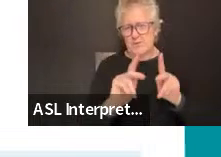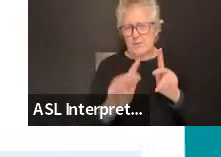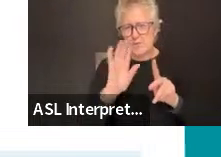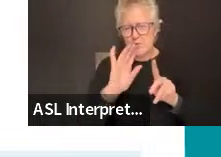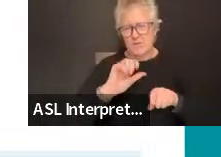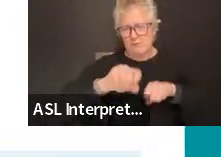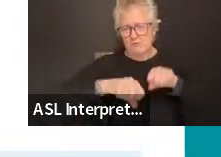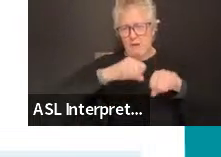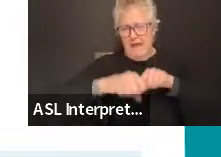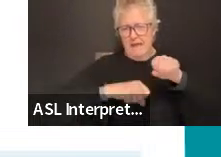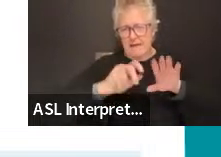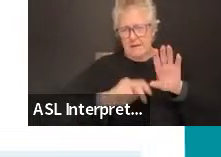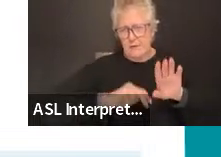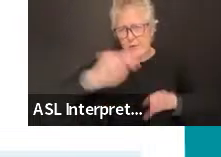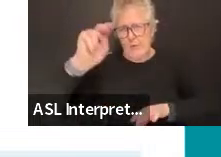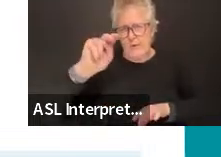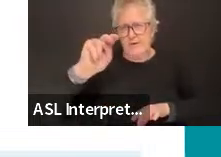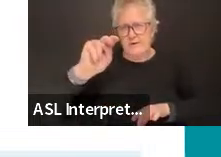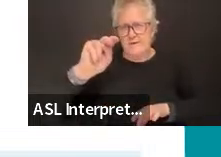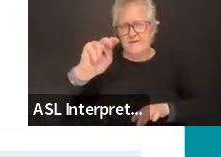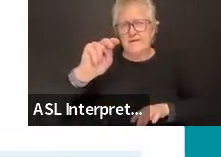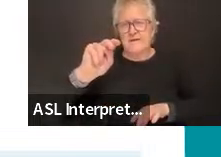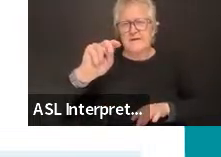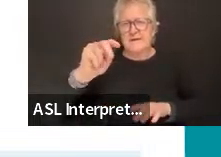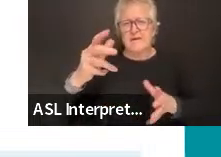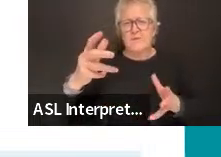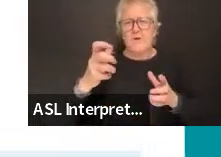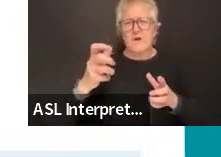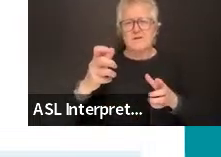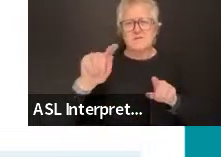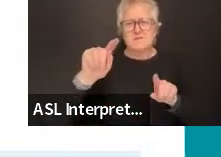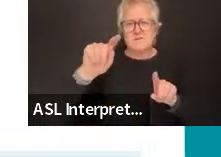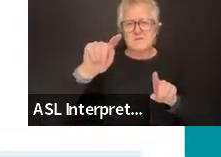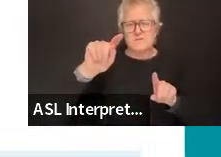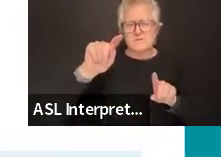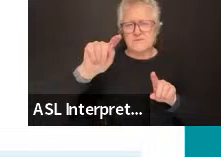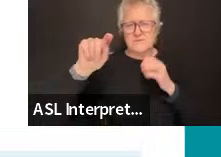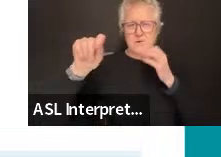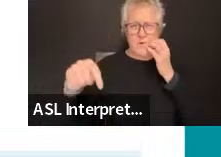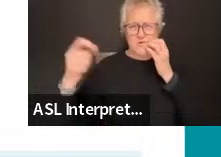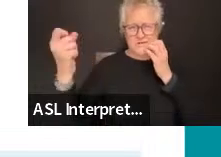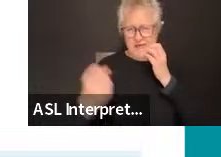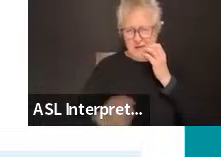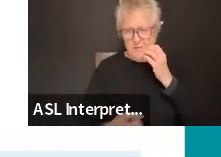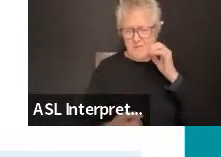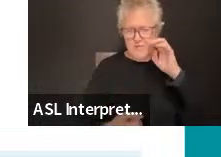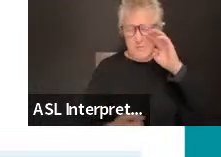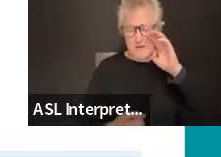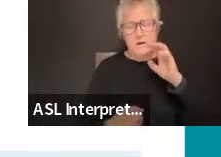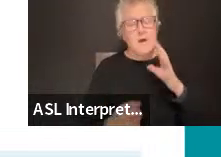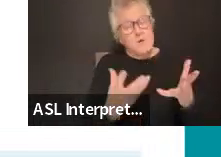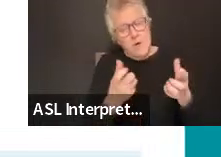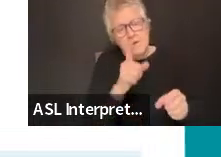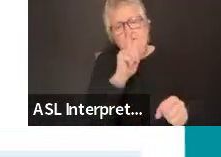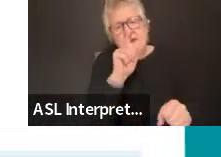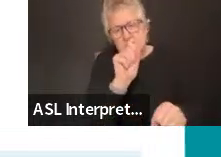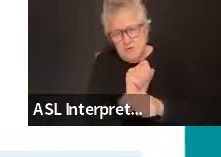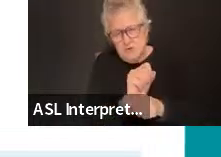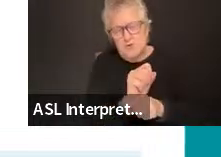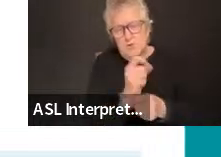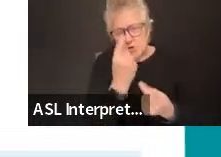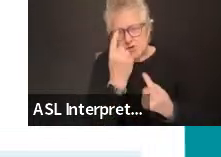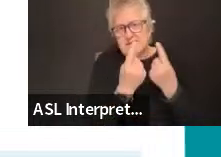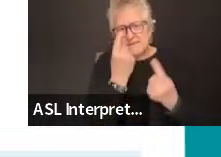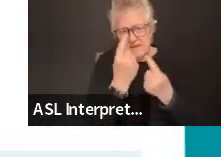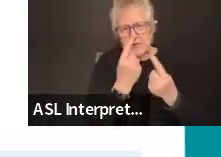north on that shared use path and want to get on the station to go back south. But we are trying to make sure we kind of